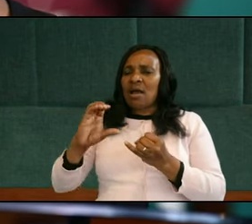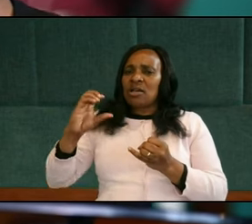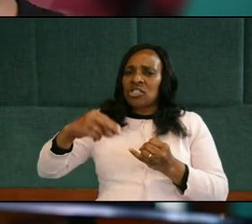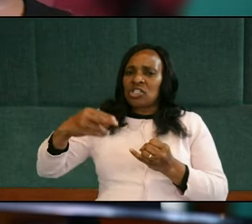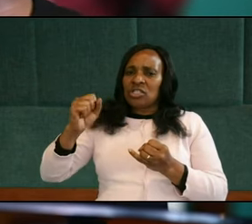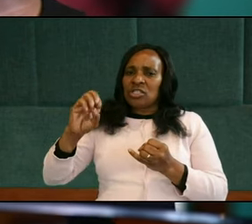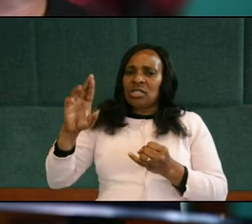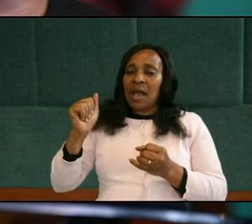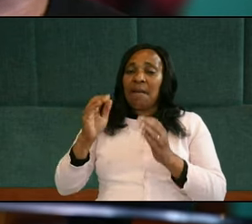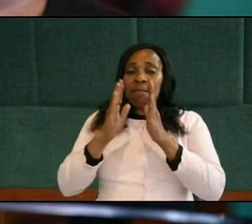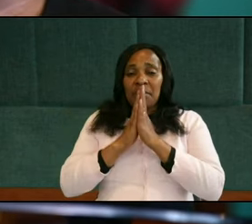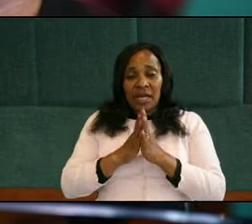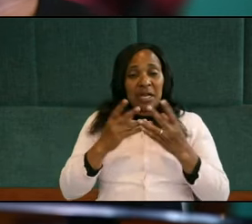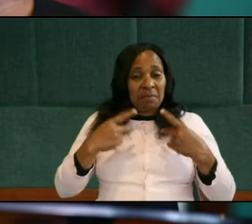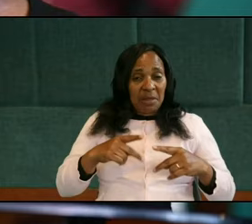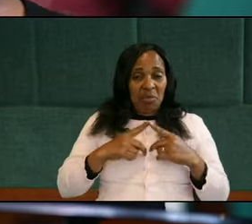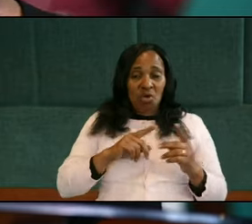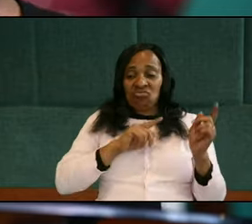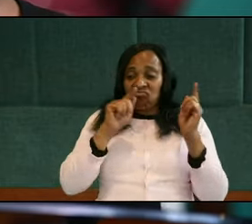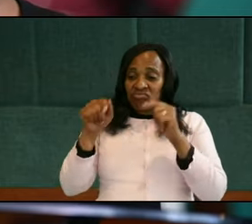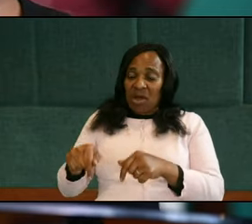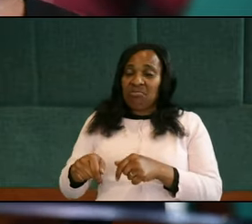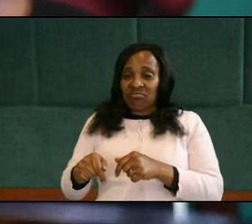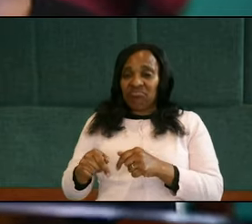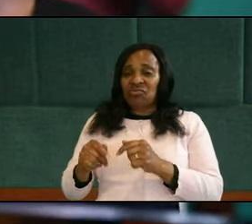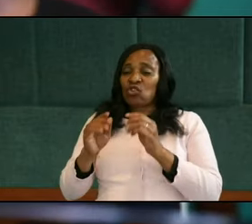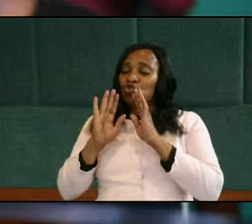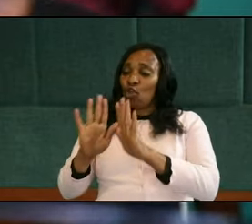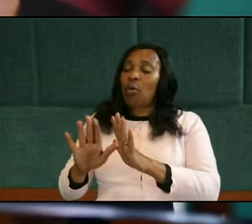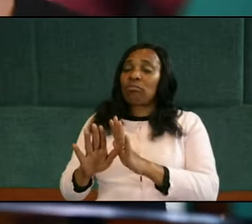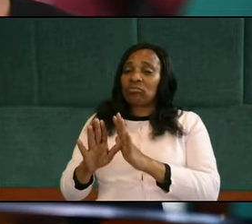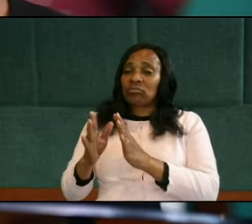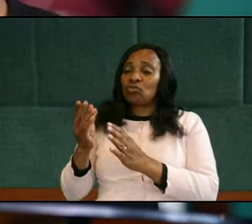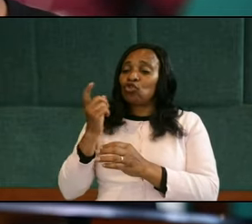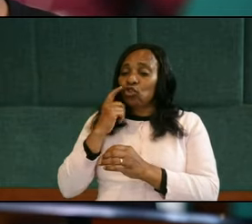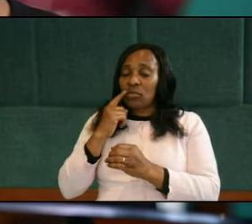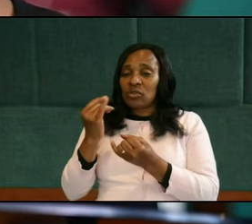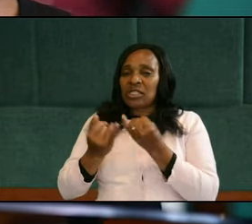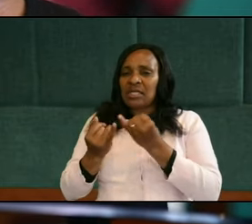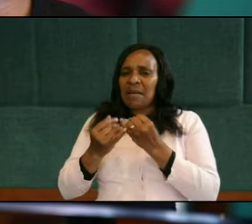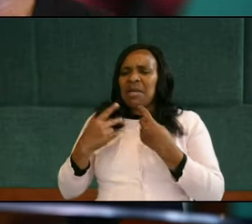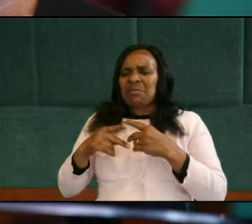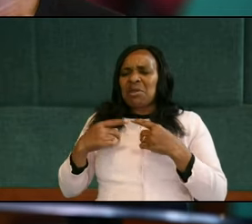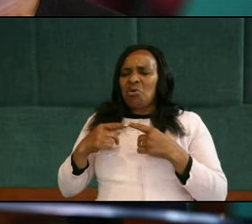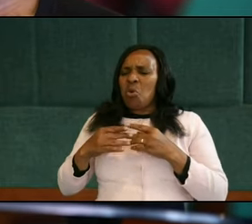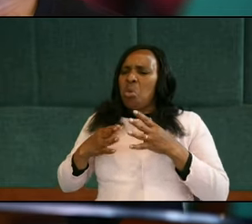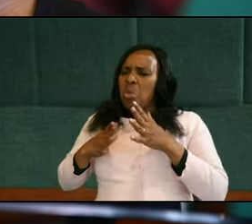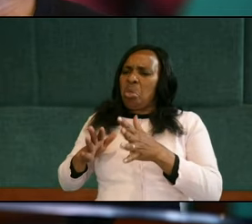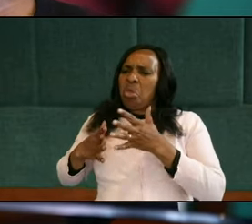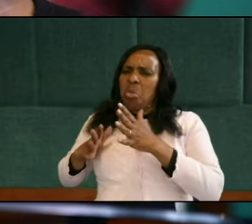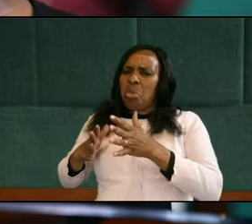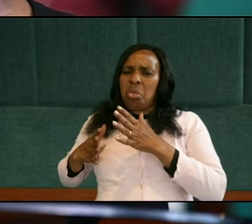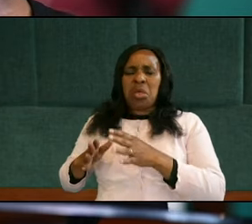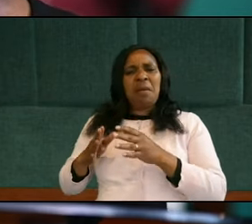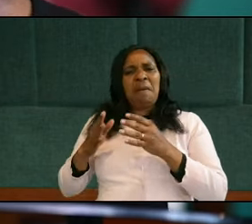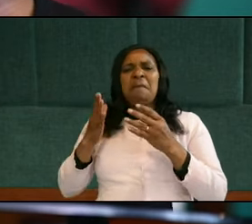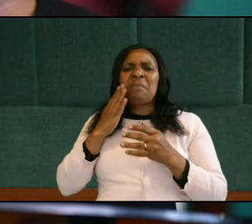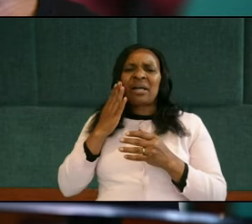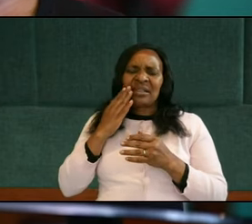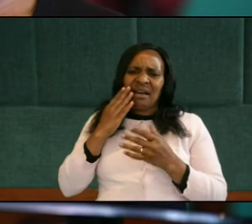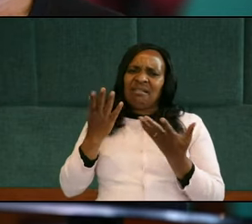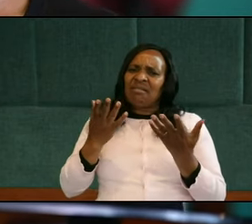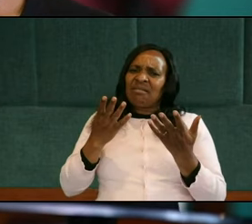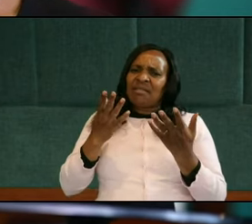and Akwasi prayed for people to stop coming to the house to shop on Sabbath, but people kept coming. Mother got quite annoyed